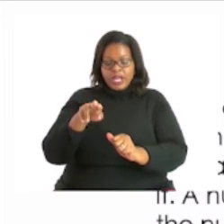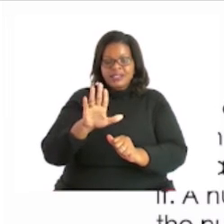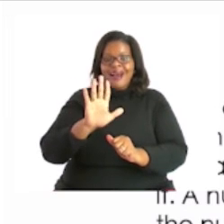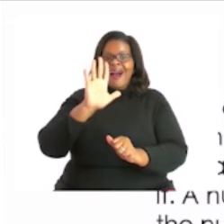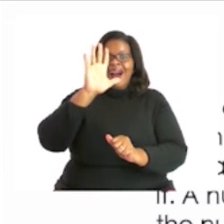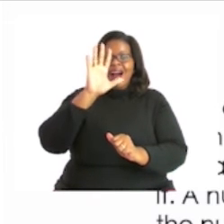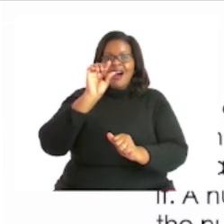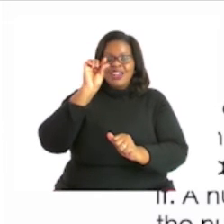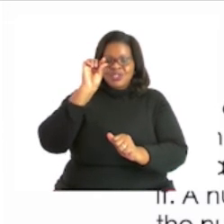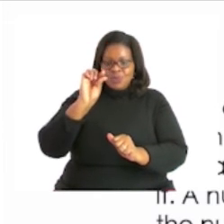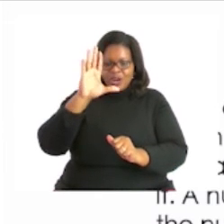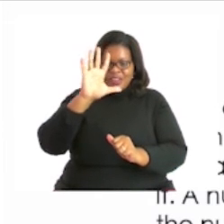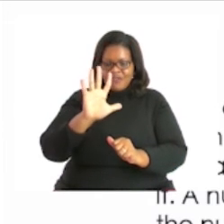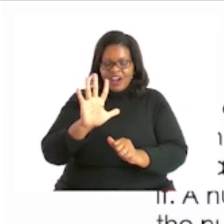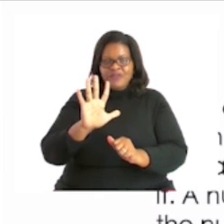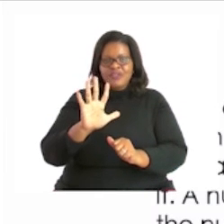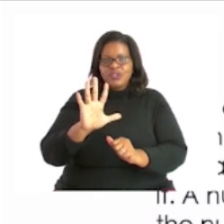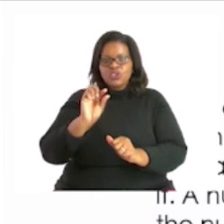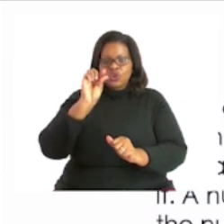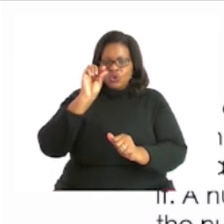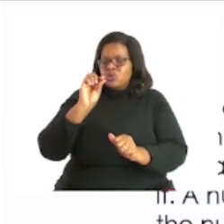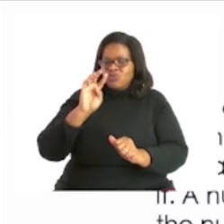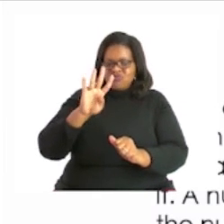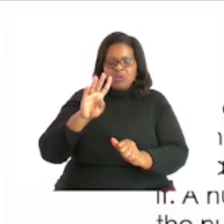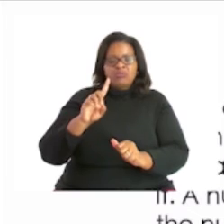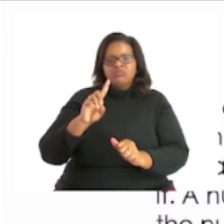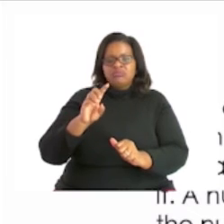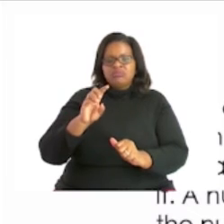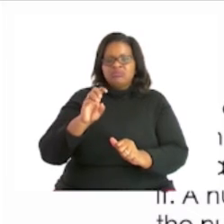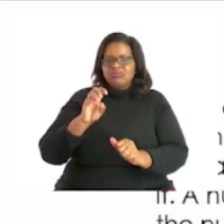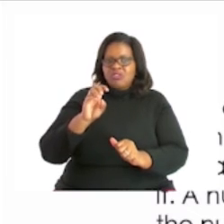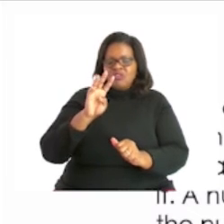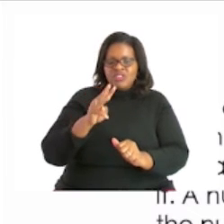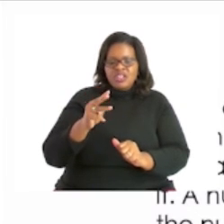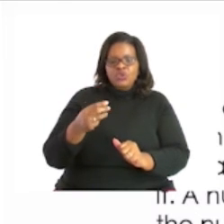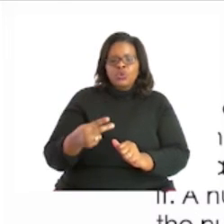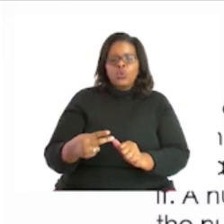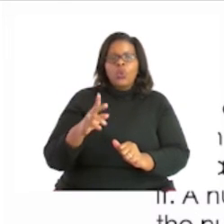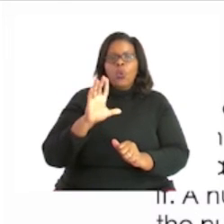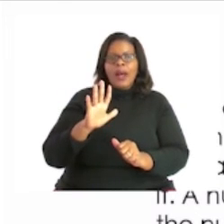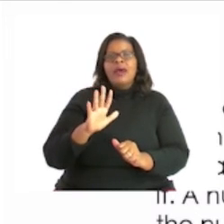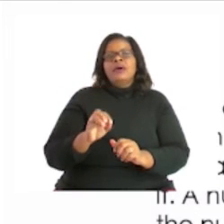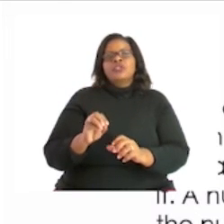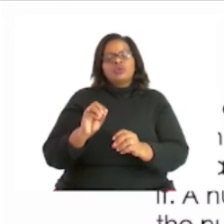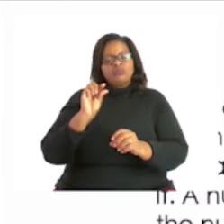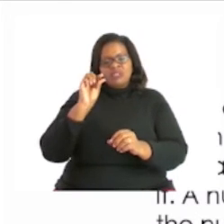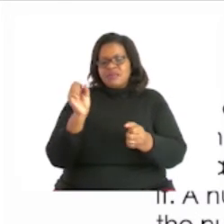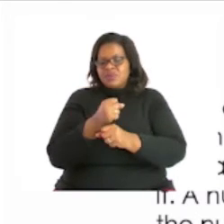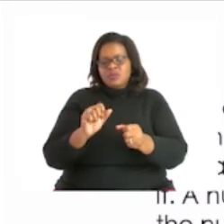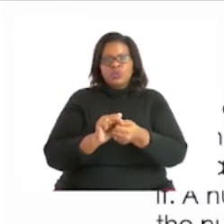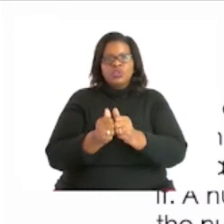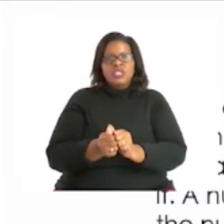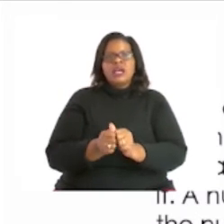5, the tens will stay the same. If the units are 5 or more, then the tens will